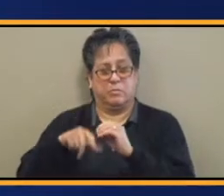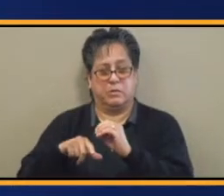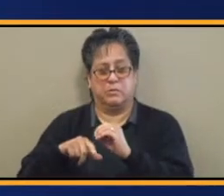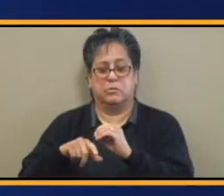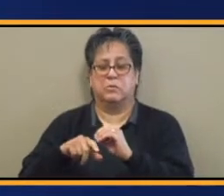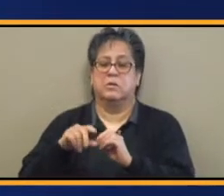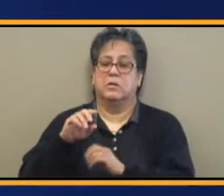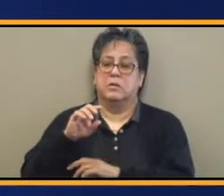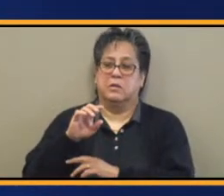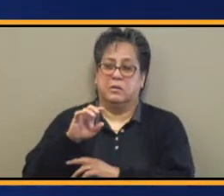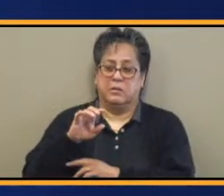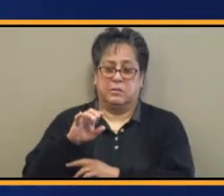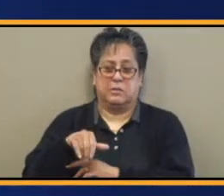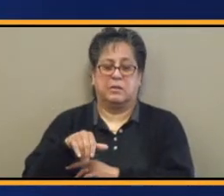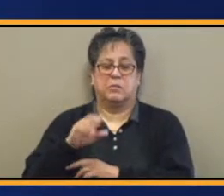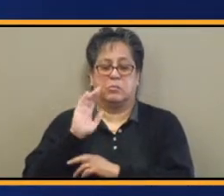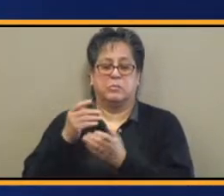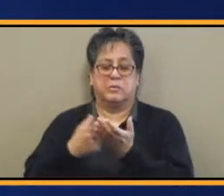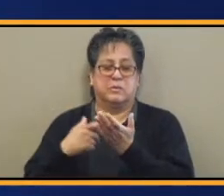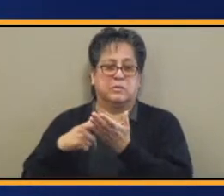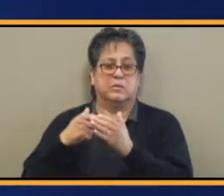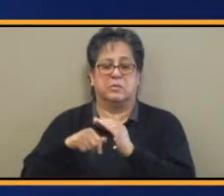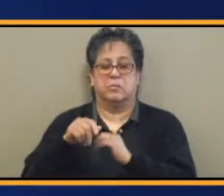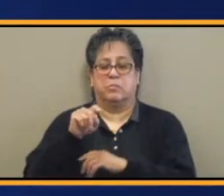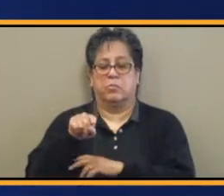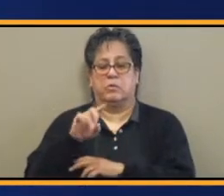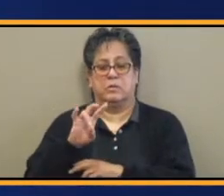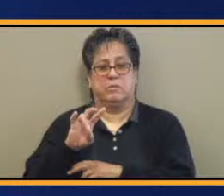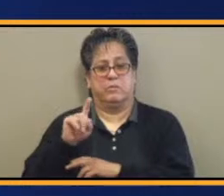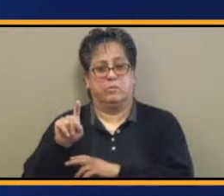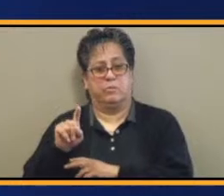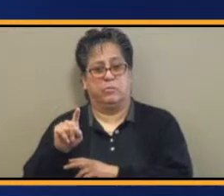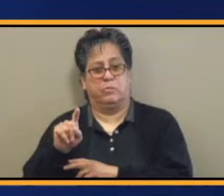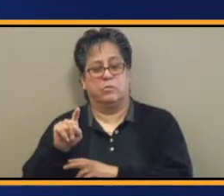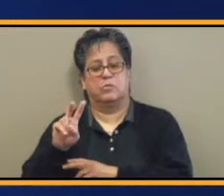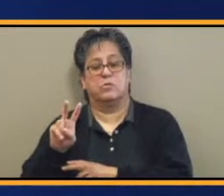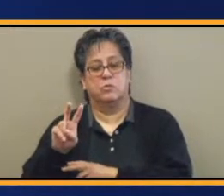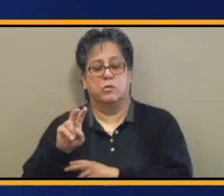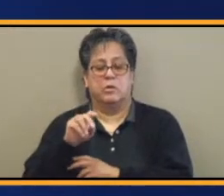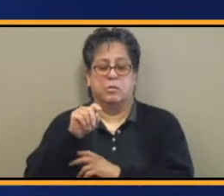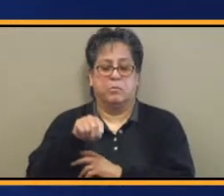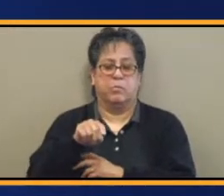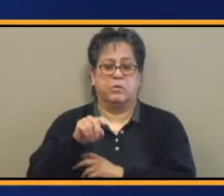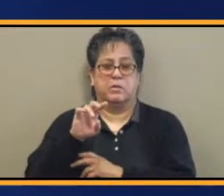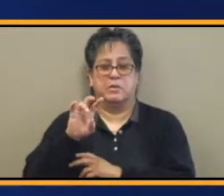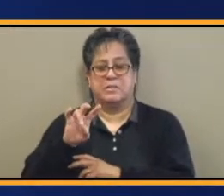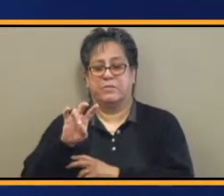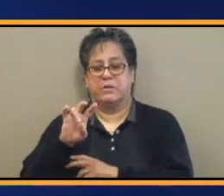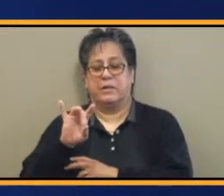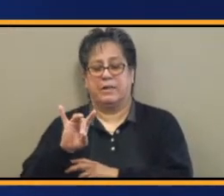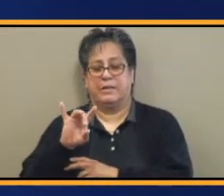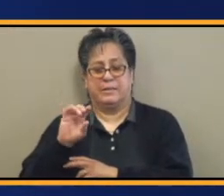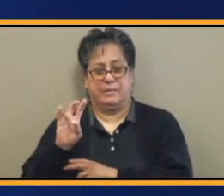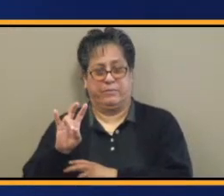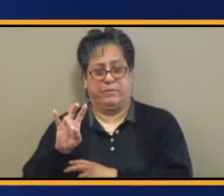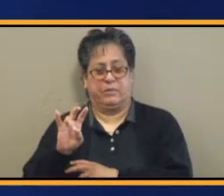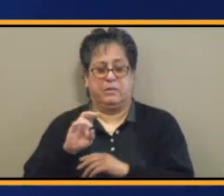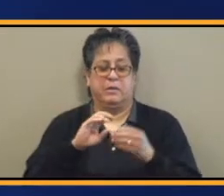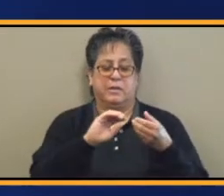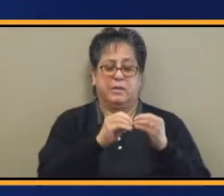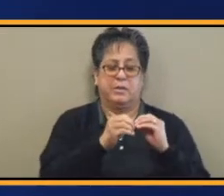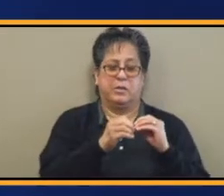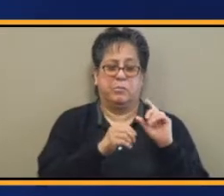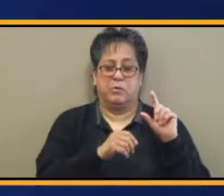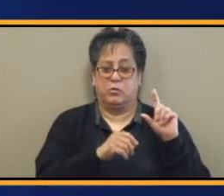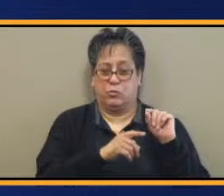HQ number 24-2396. Under 551.072 and 551.087. Executive session